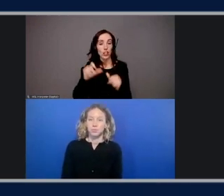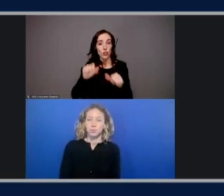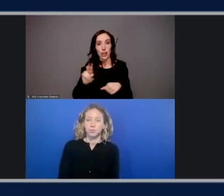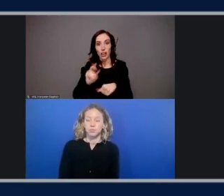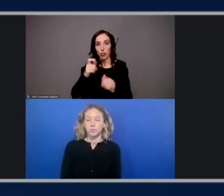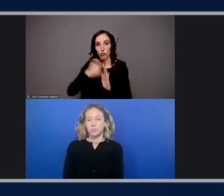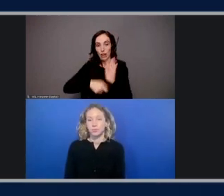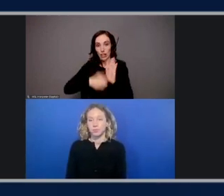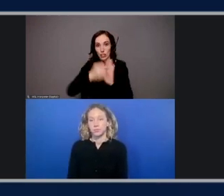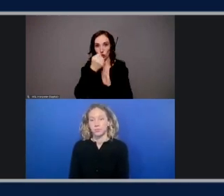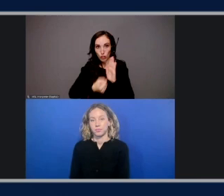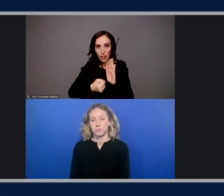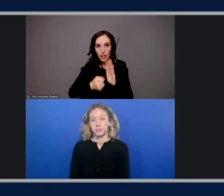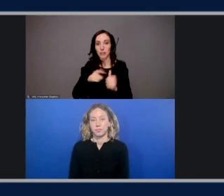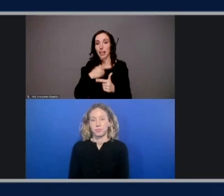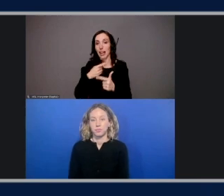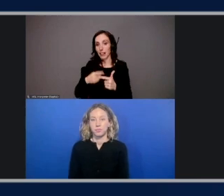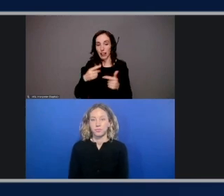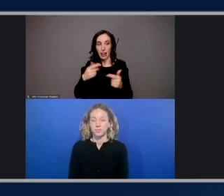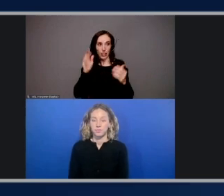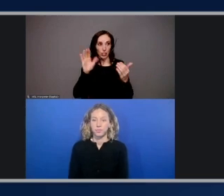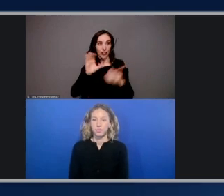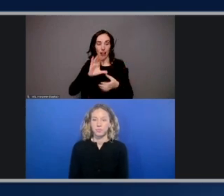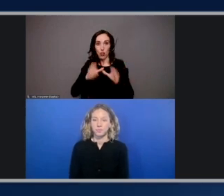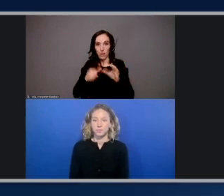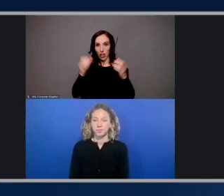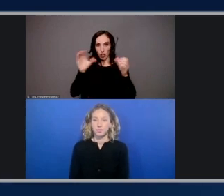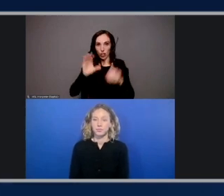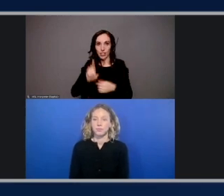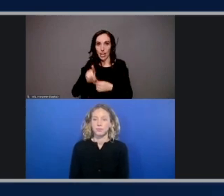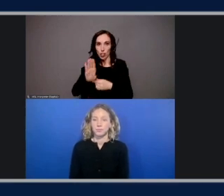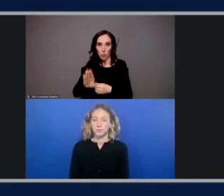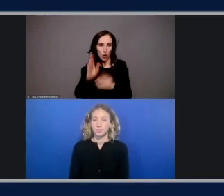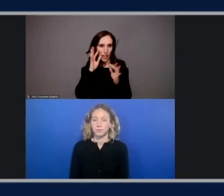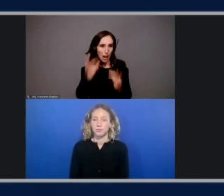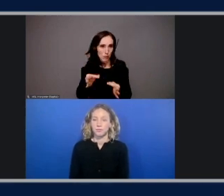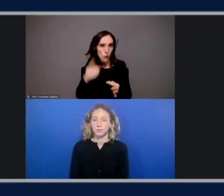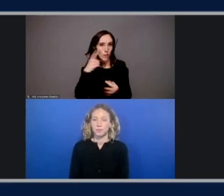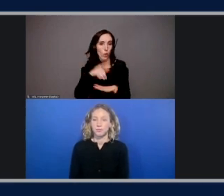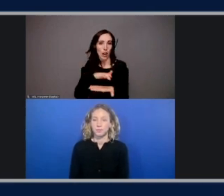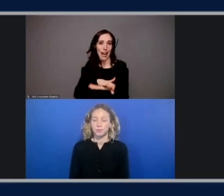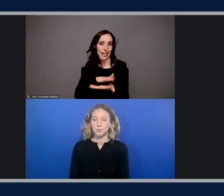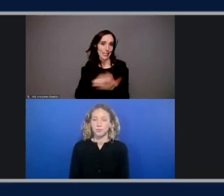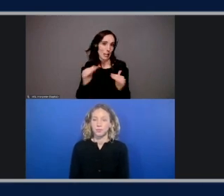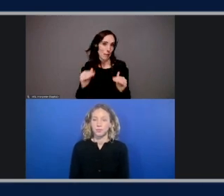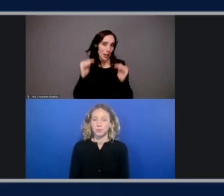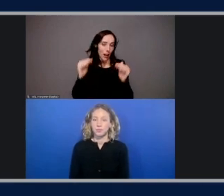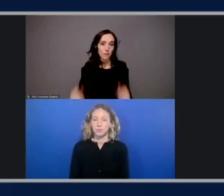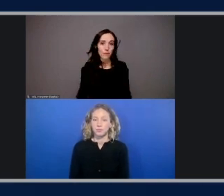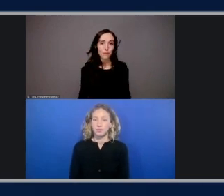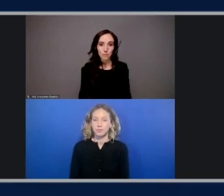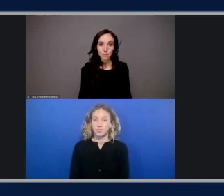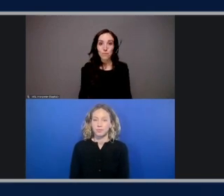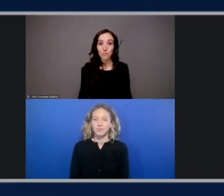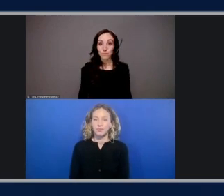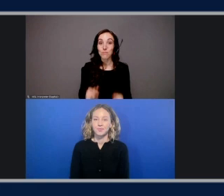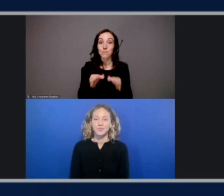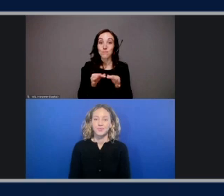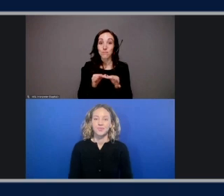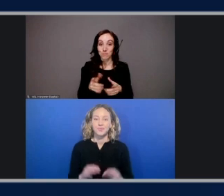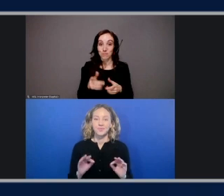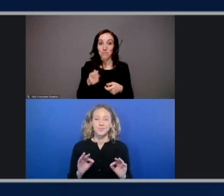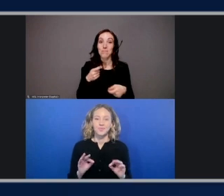right there to feed your dashboards. Absolutely works for academia. Yeah, nice. It's very good. So we